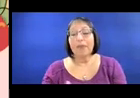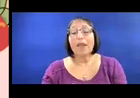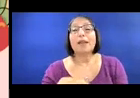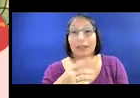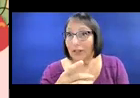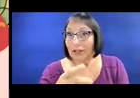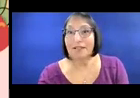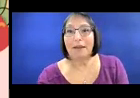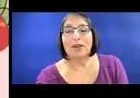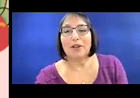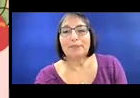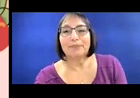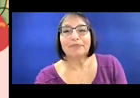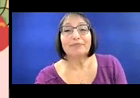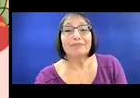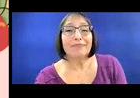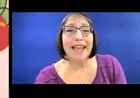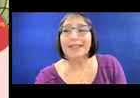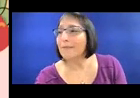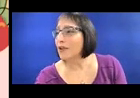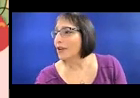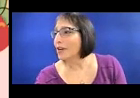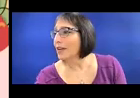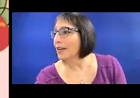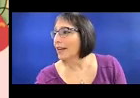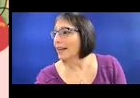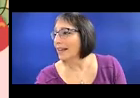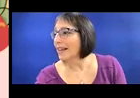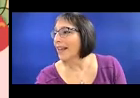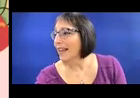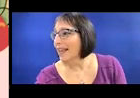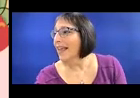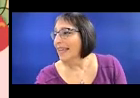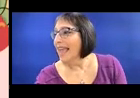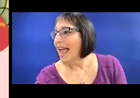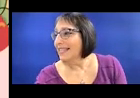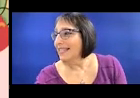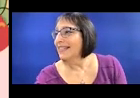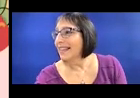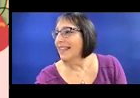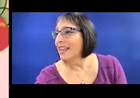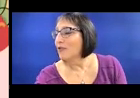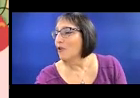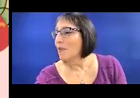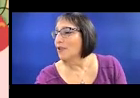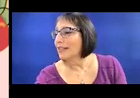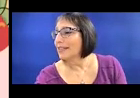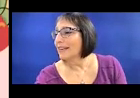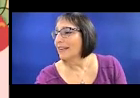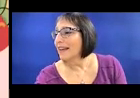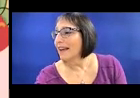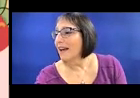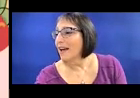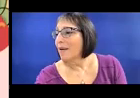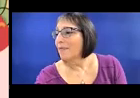delivering content material? So, and as I mentioned, yes, thank you so much, Alicia.